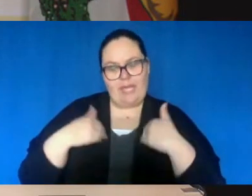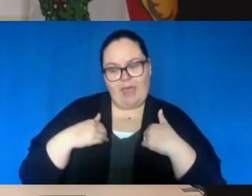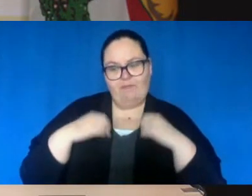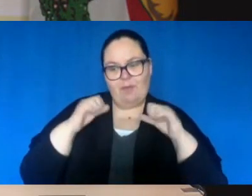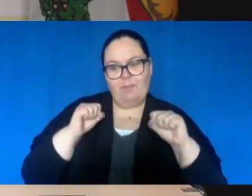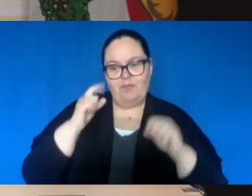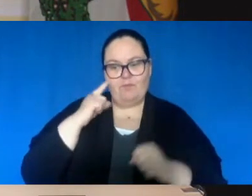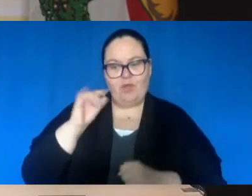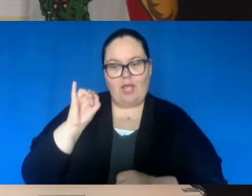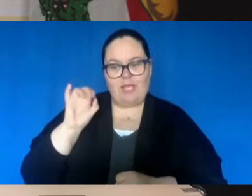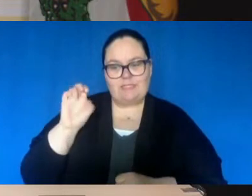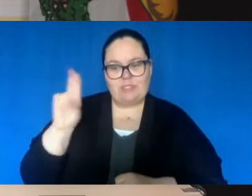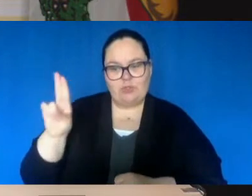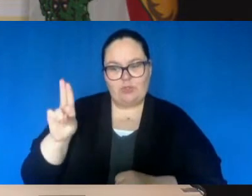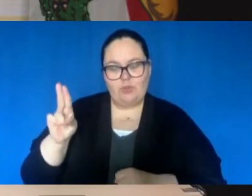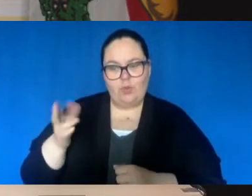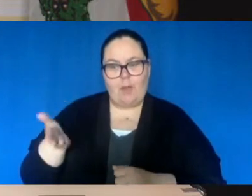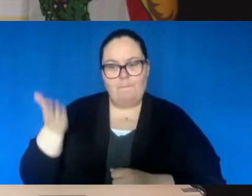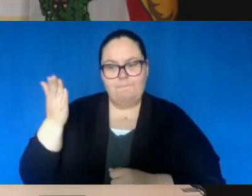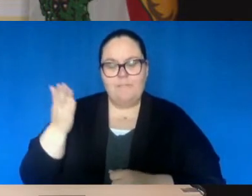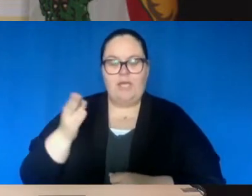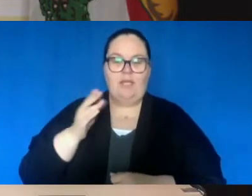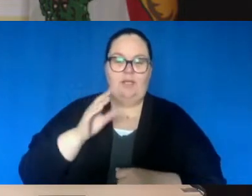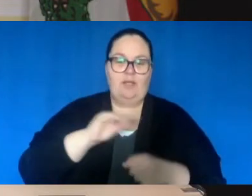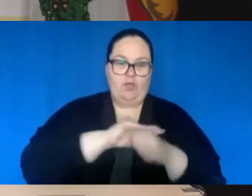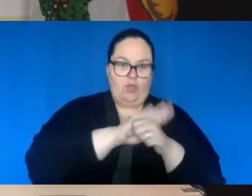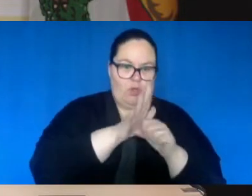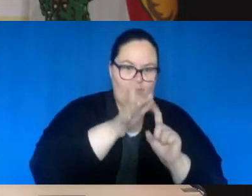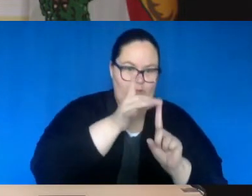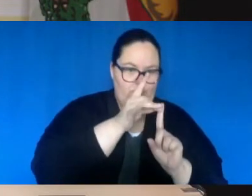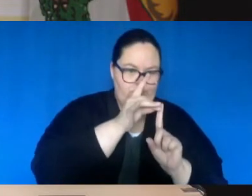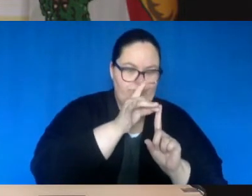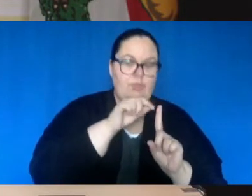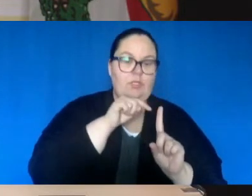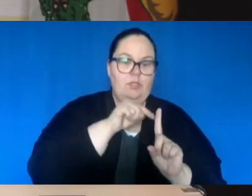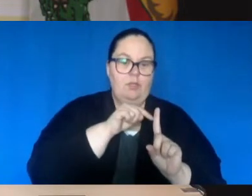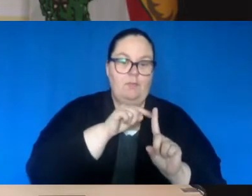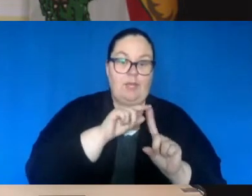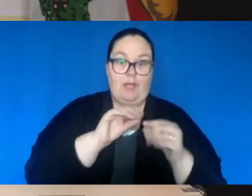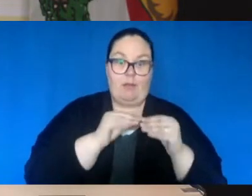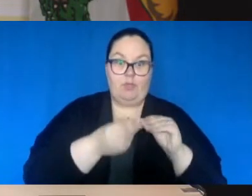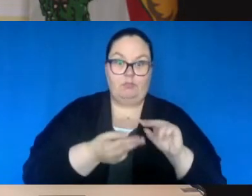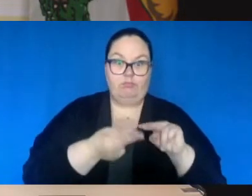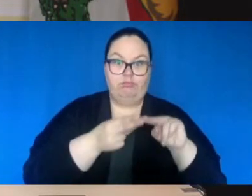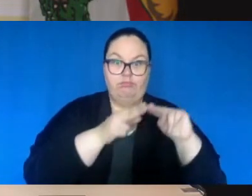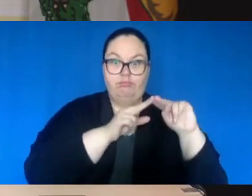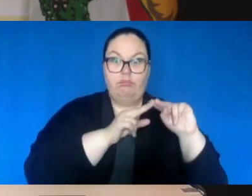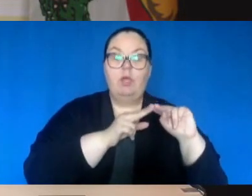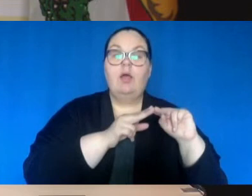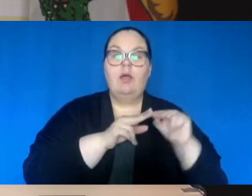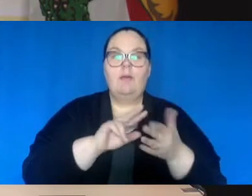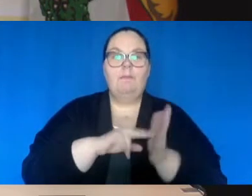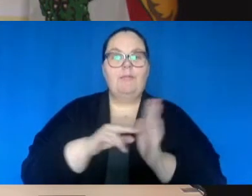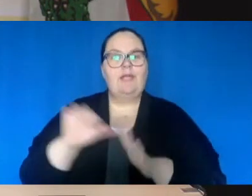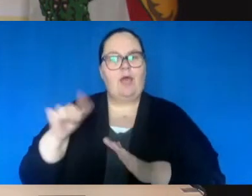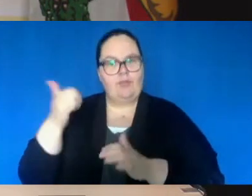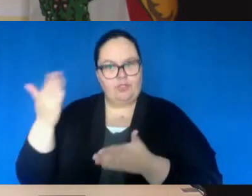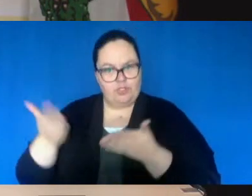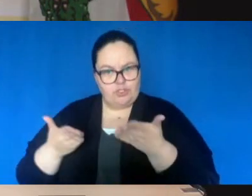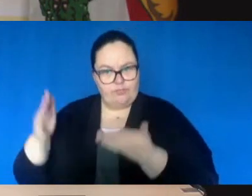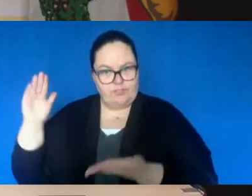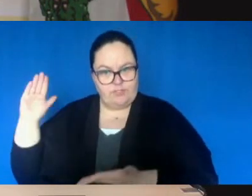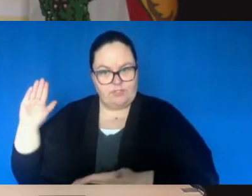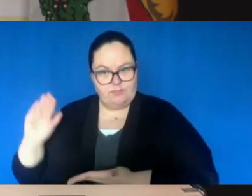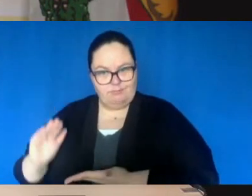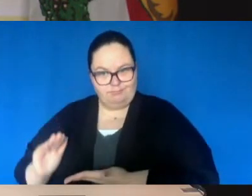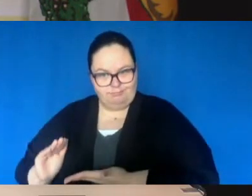and COVID positive patients, but with that increased surge in those patient demands means we will have to reduce other